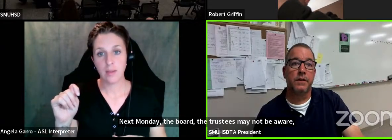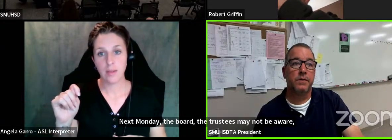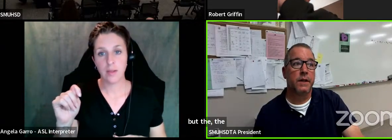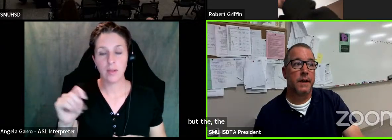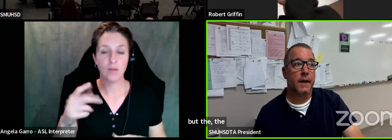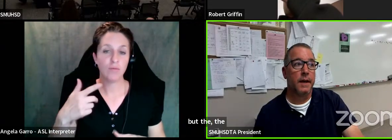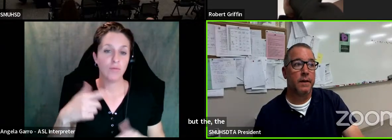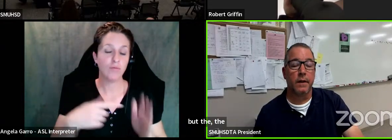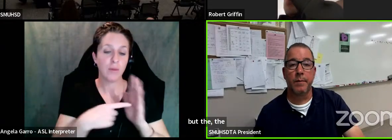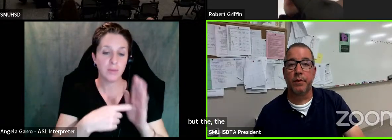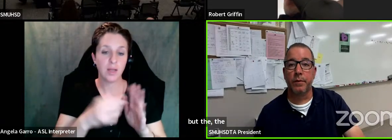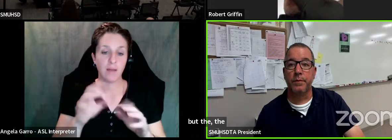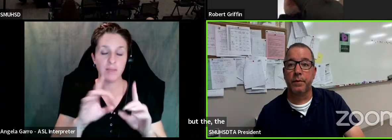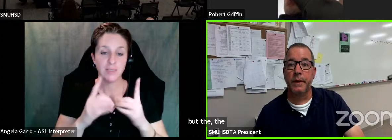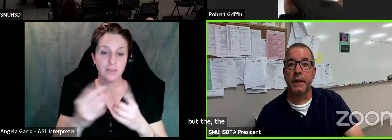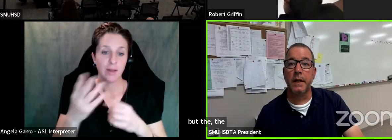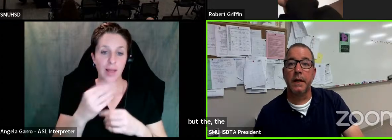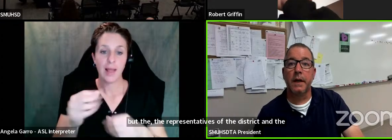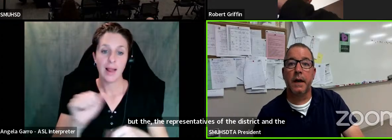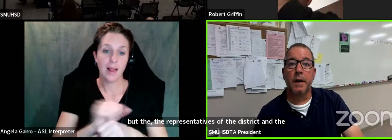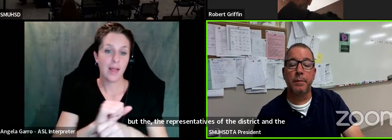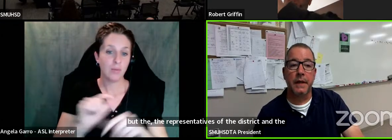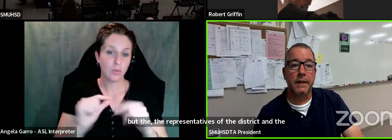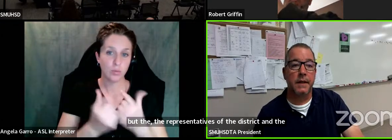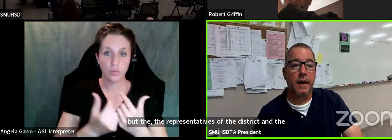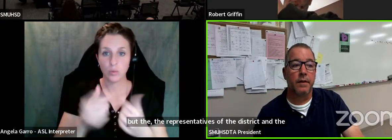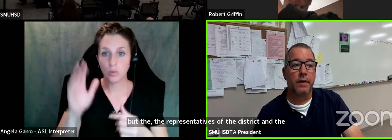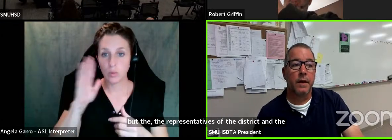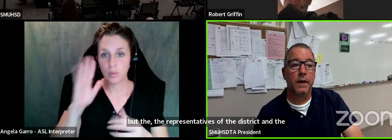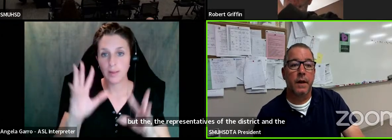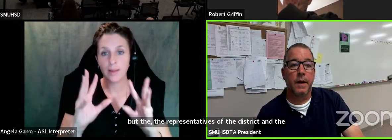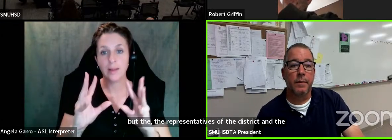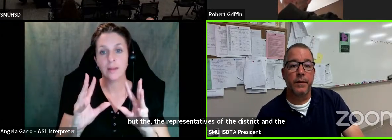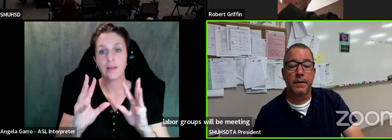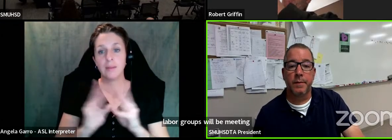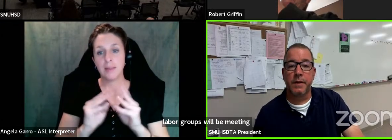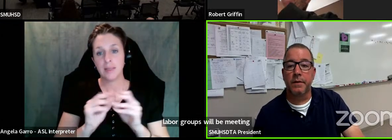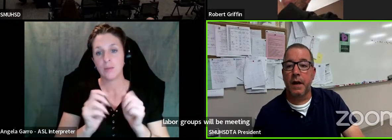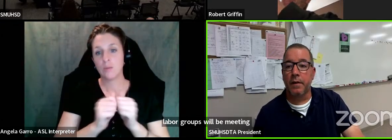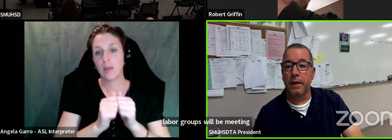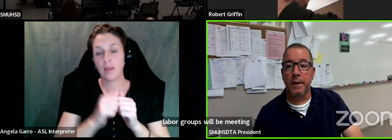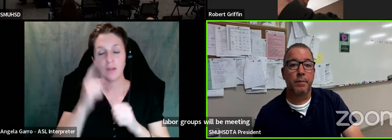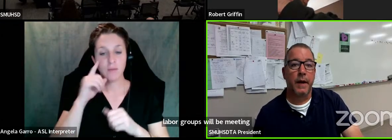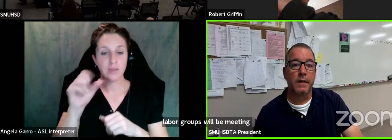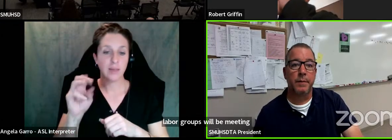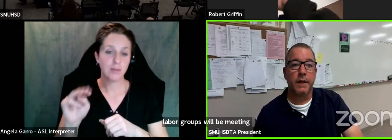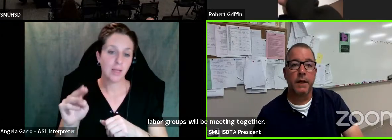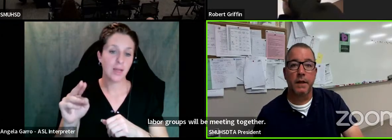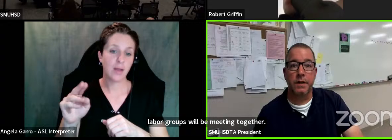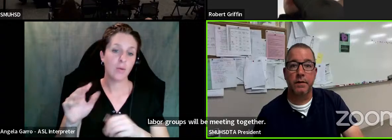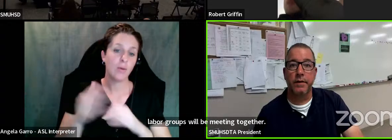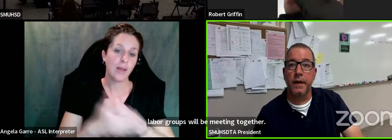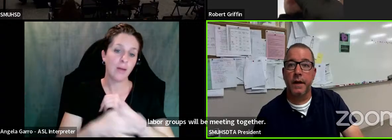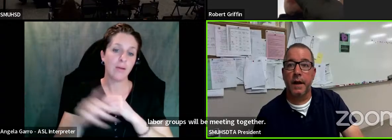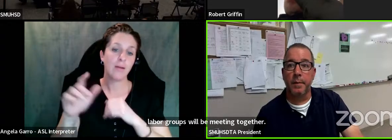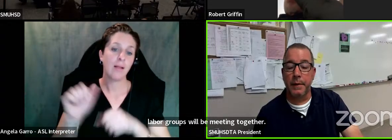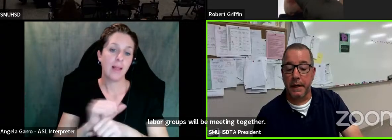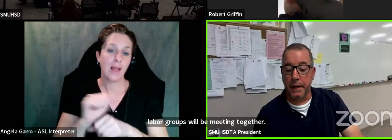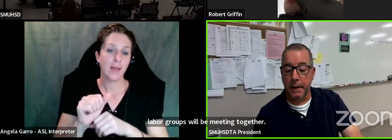representatives of the district and the labor groups will be meeting together for the San Mateo County Labor Management